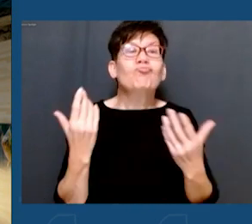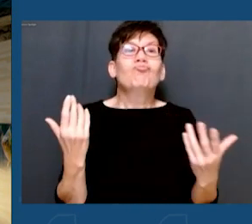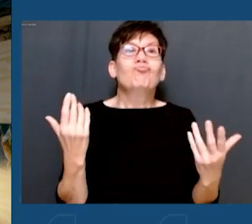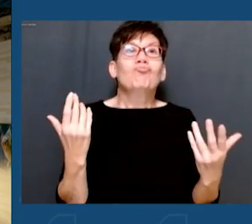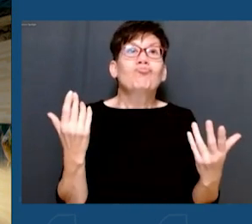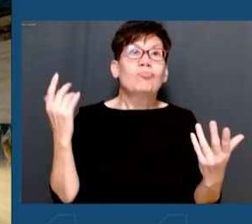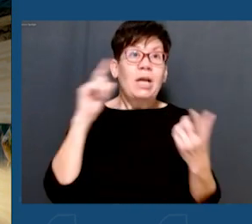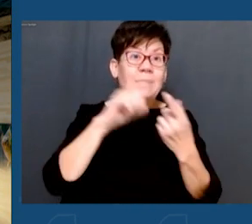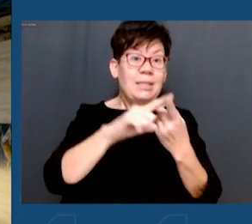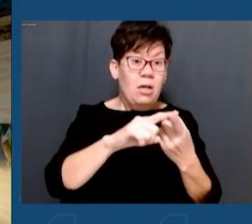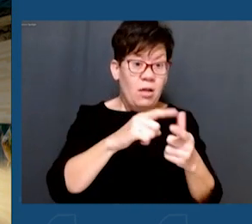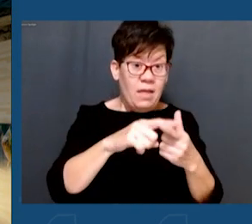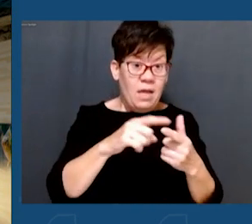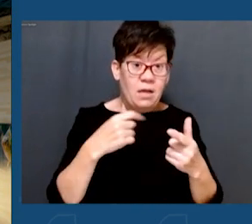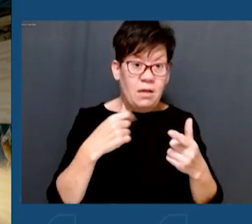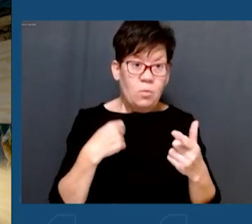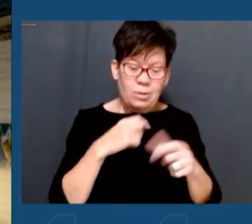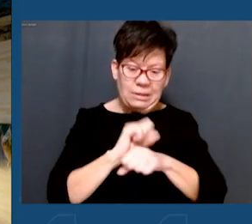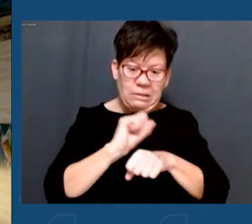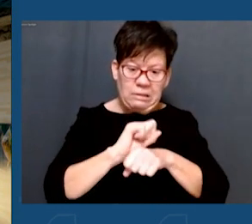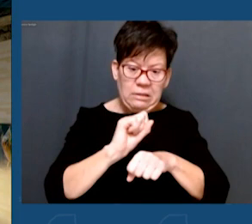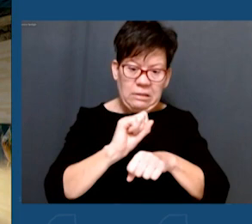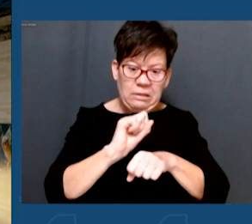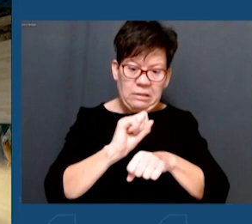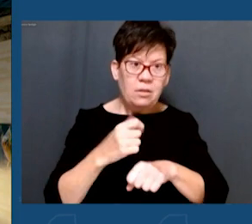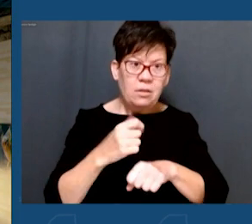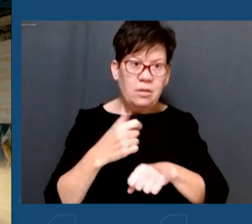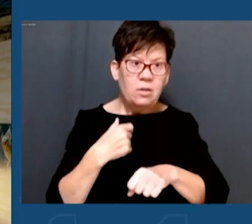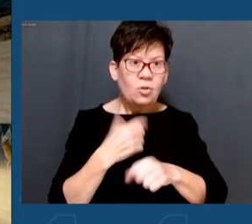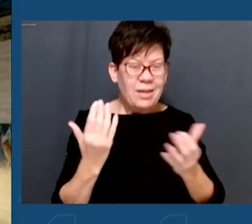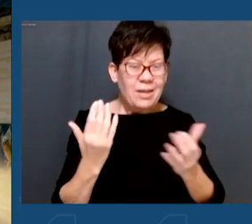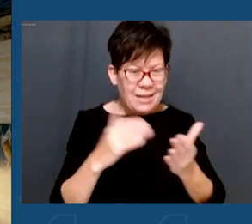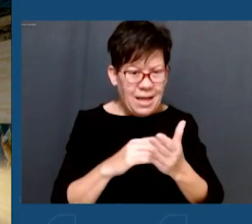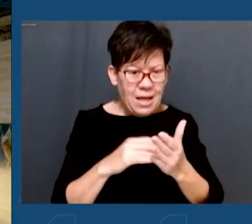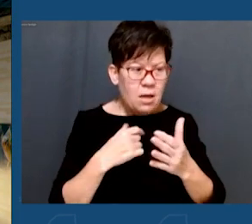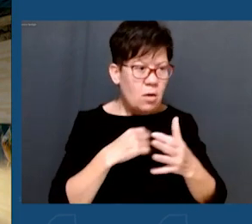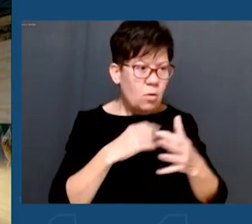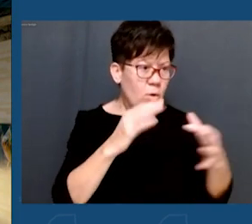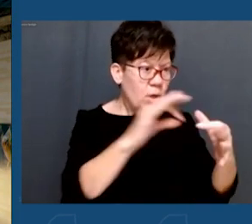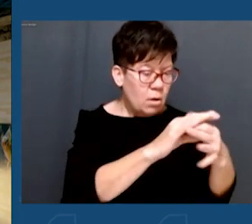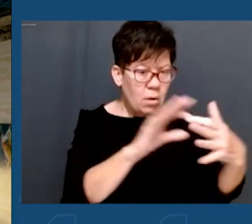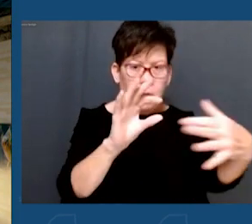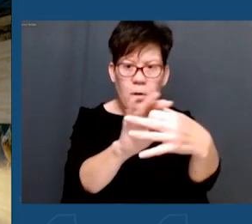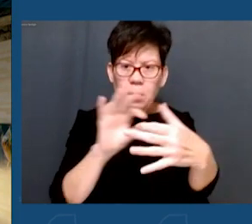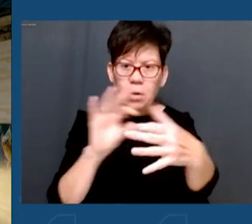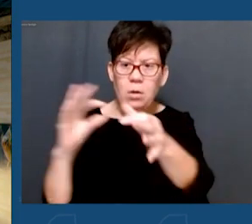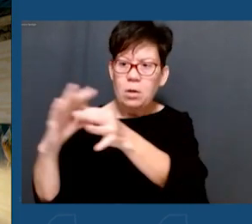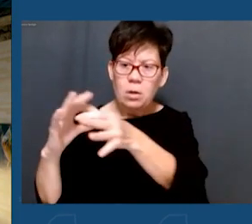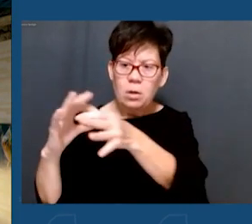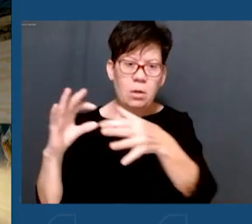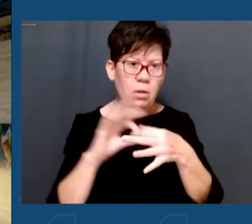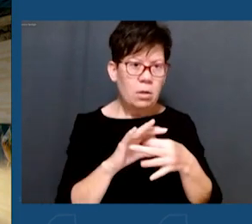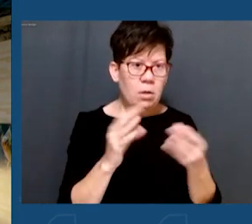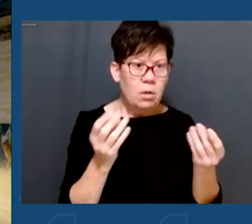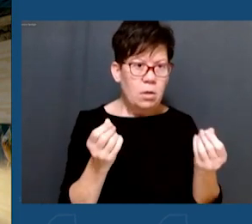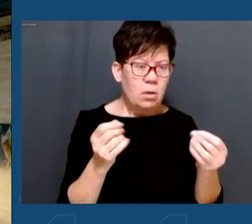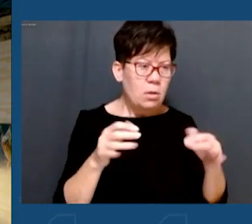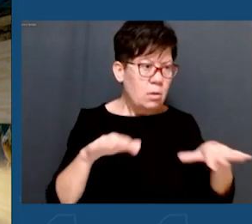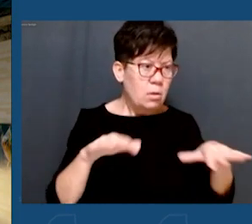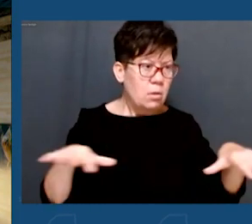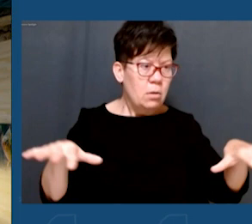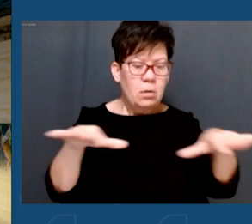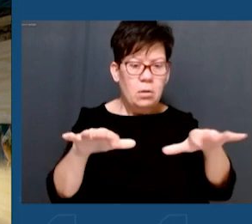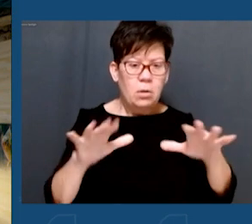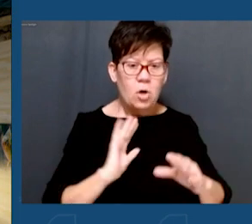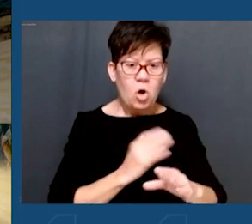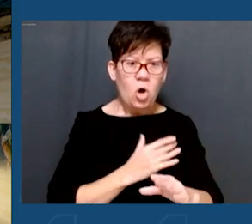we revitalize them, we reconnect them together, and now we're creating a better sense of community, and also providing